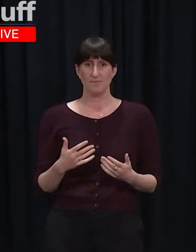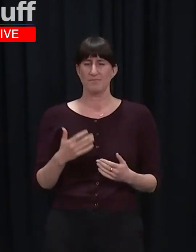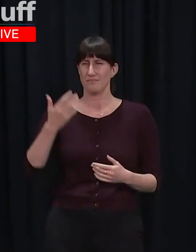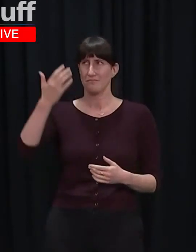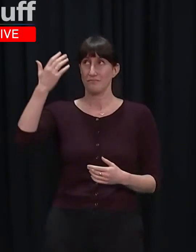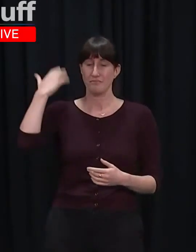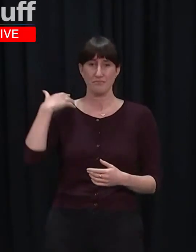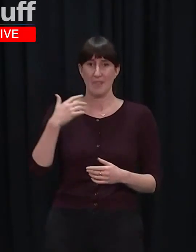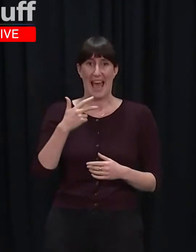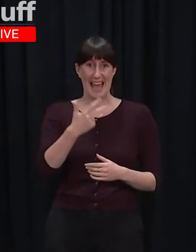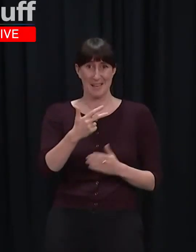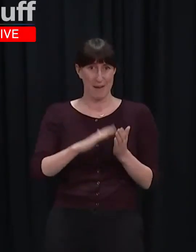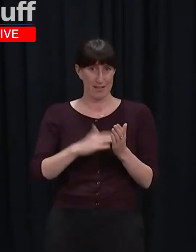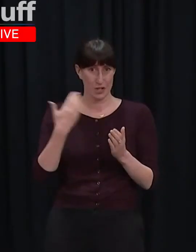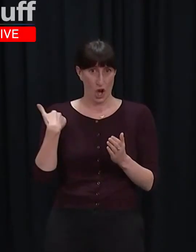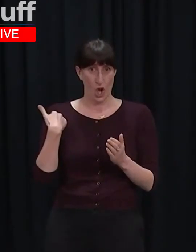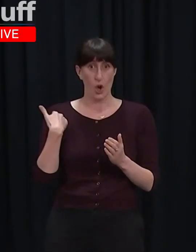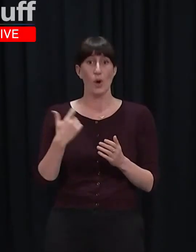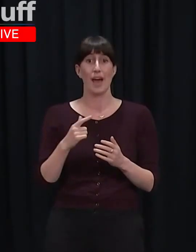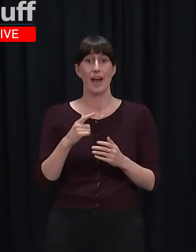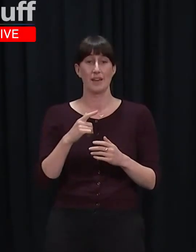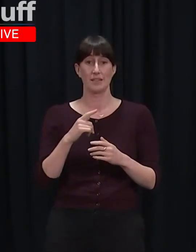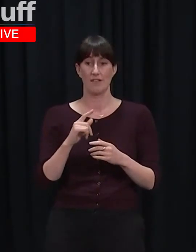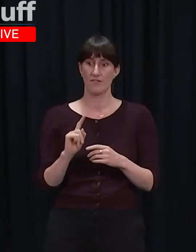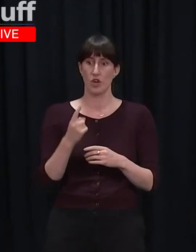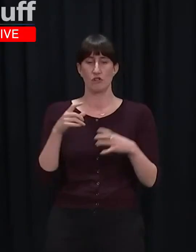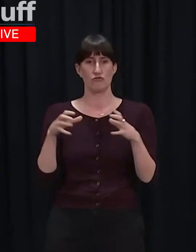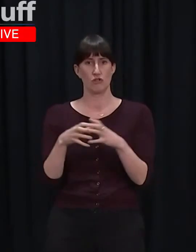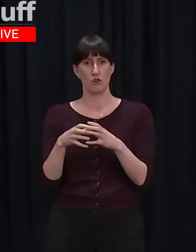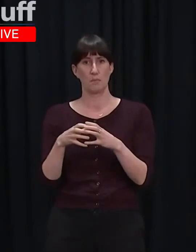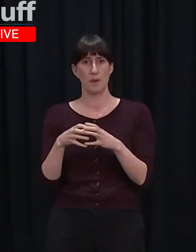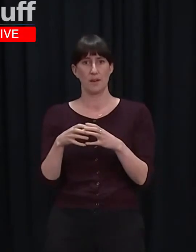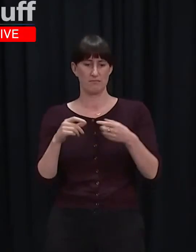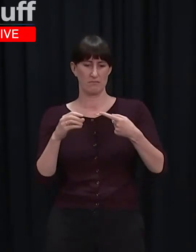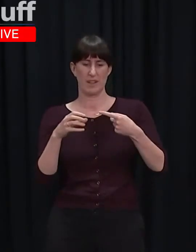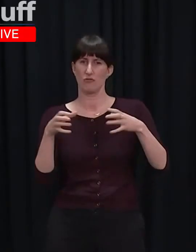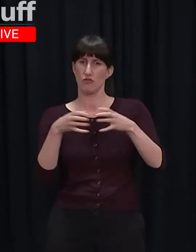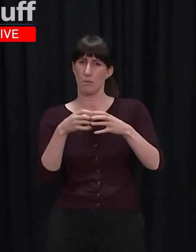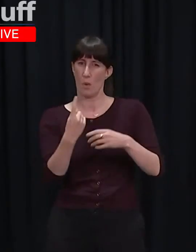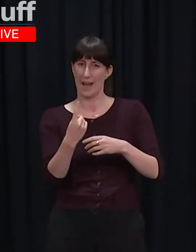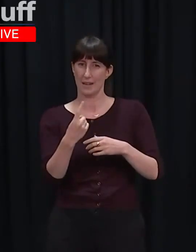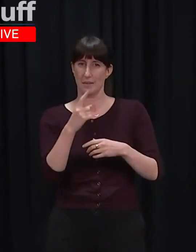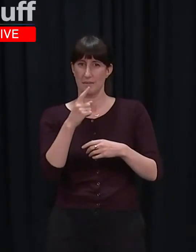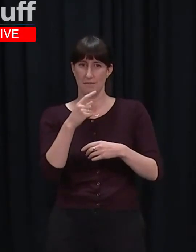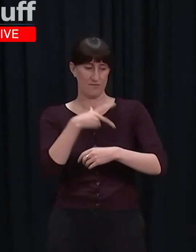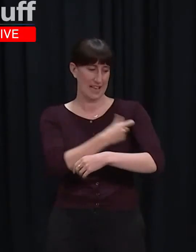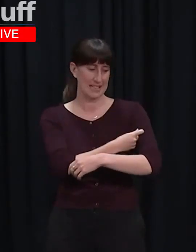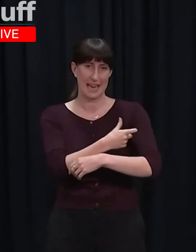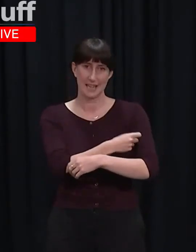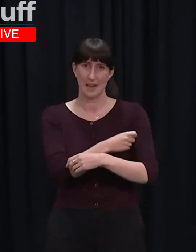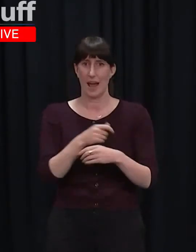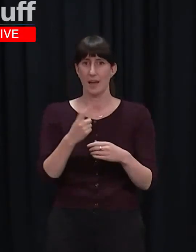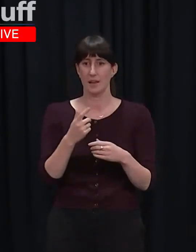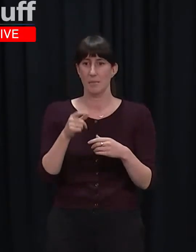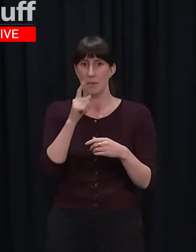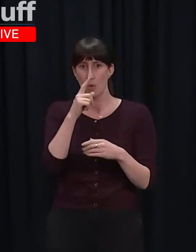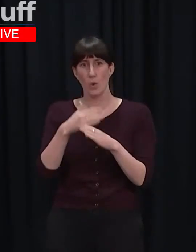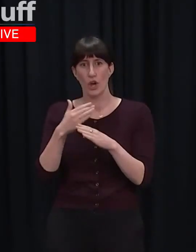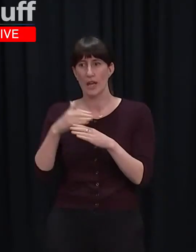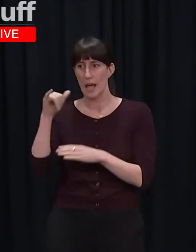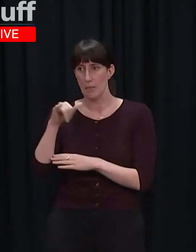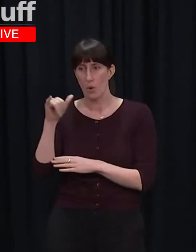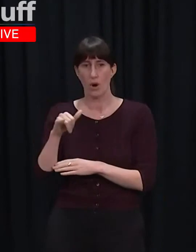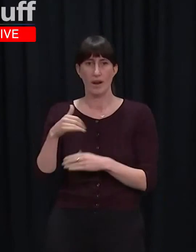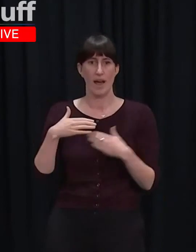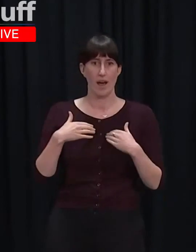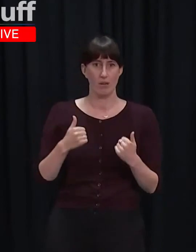workers, the start of the healthcare workforce. The data shows that while their protection from getting really sick is still